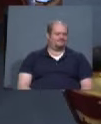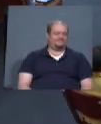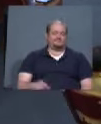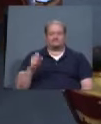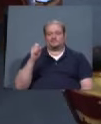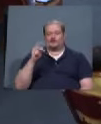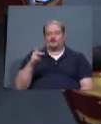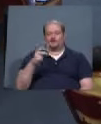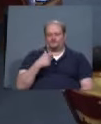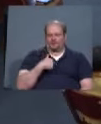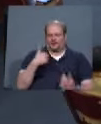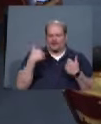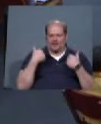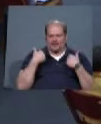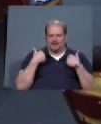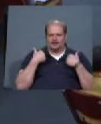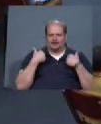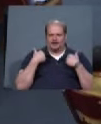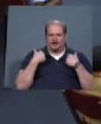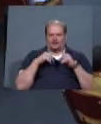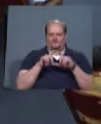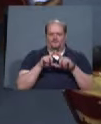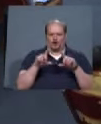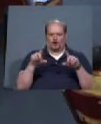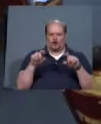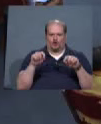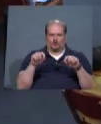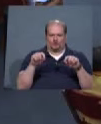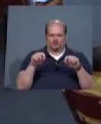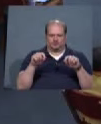Okay. I have a card.